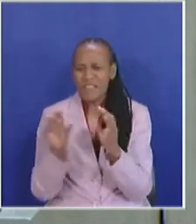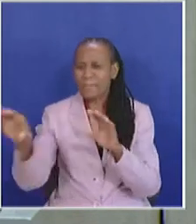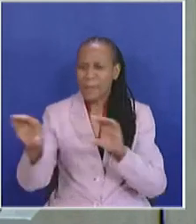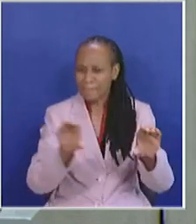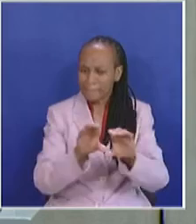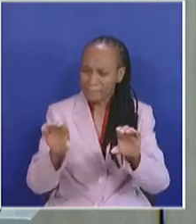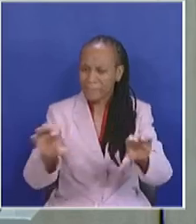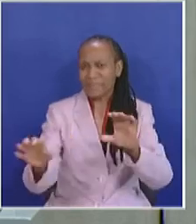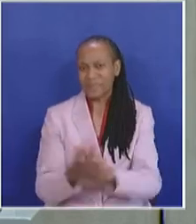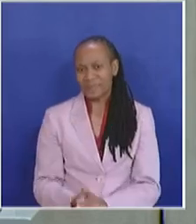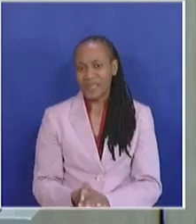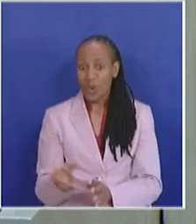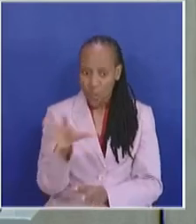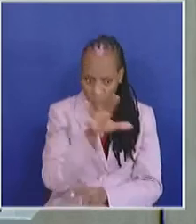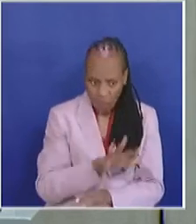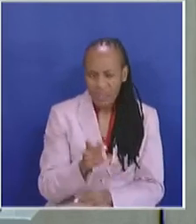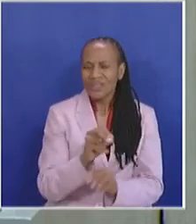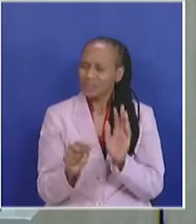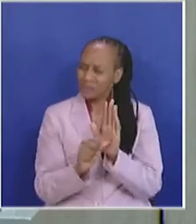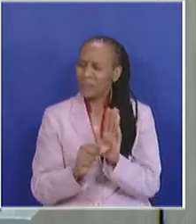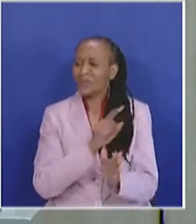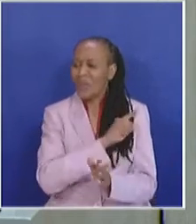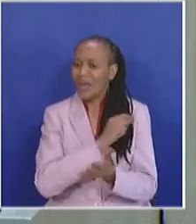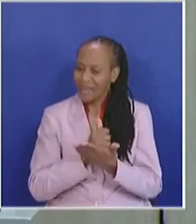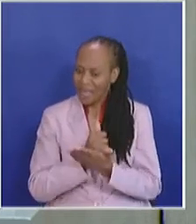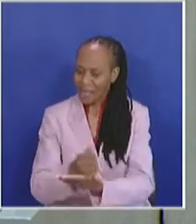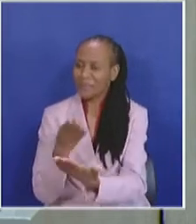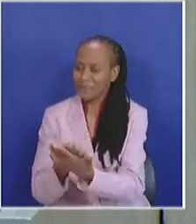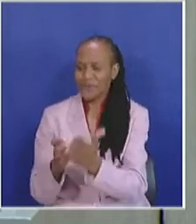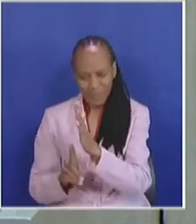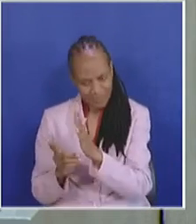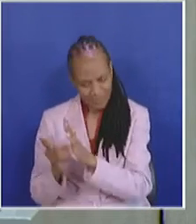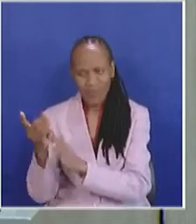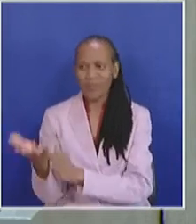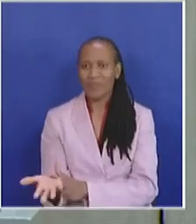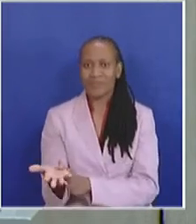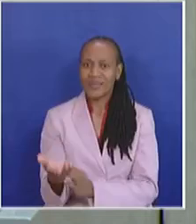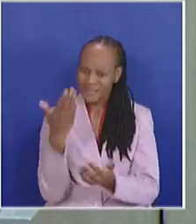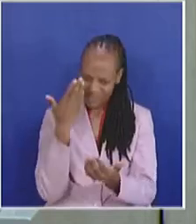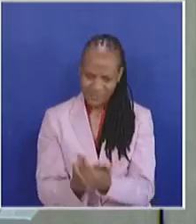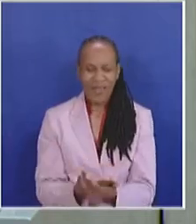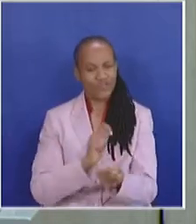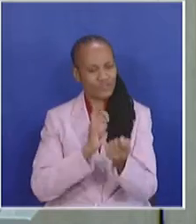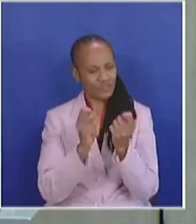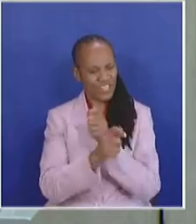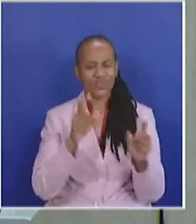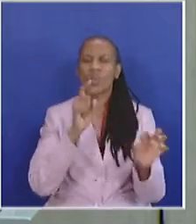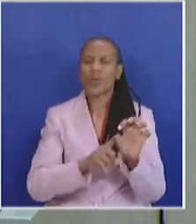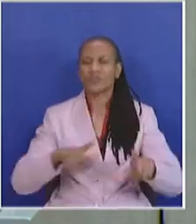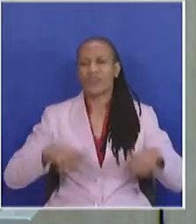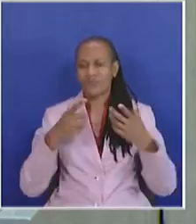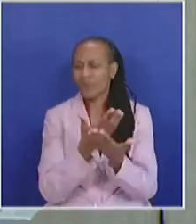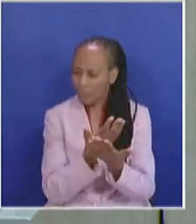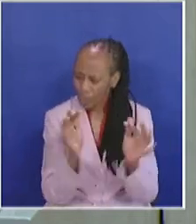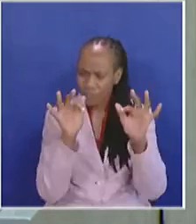catalyst to sustainable socio-economic development, and it has a potential to improve the quality of life of our people